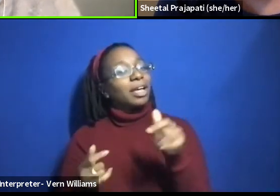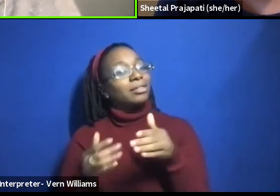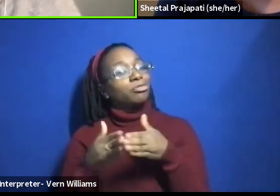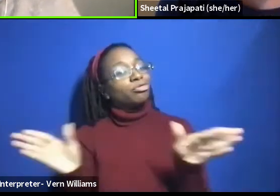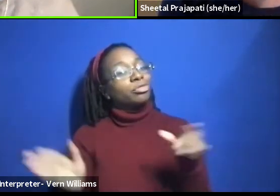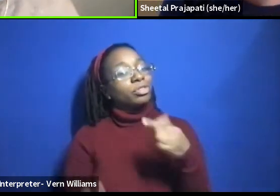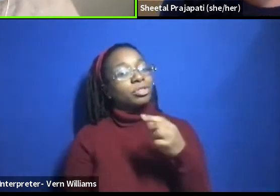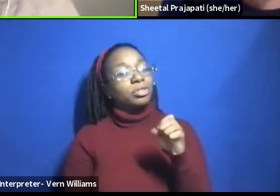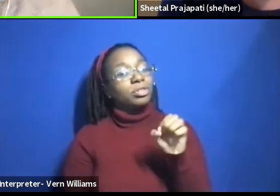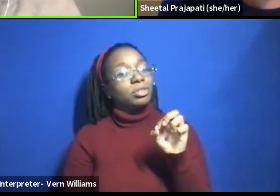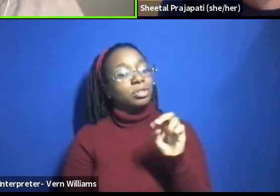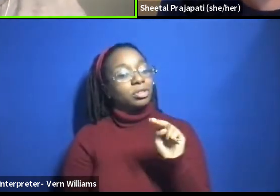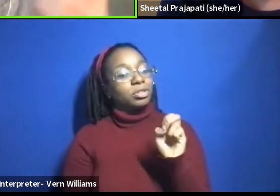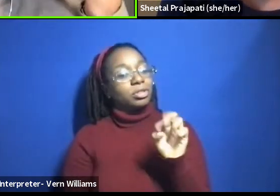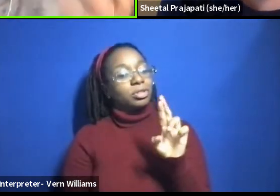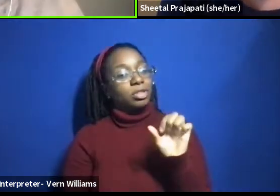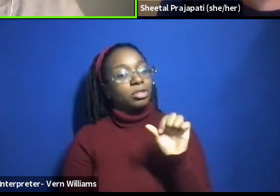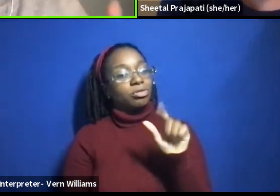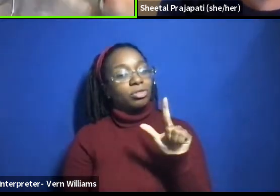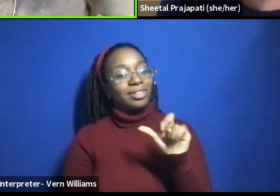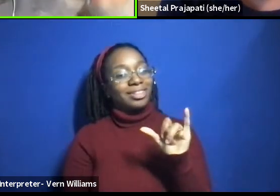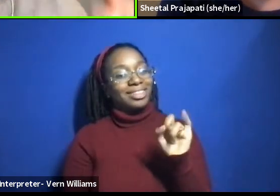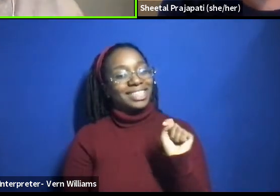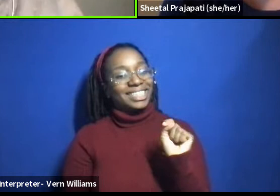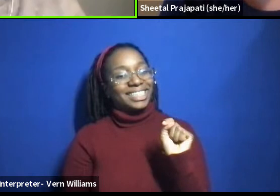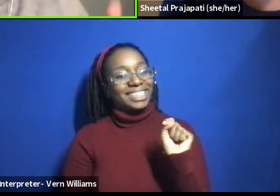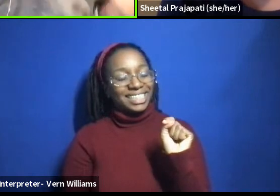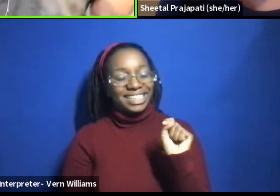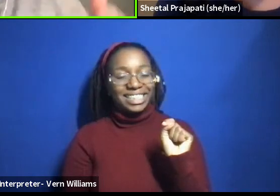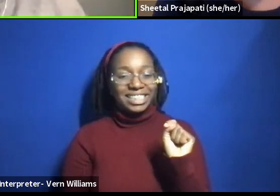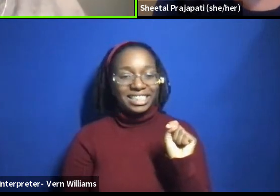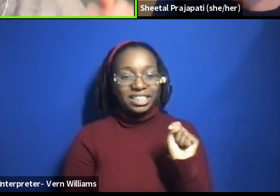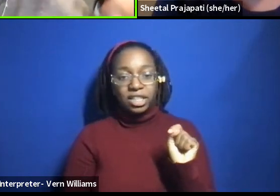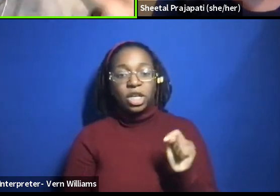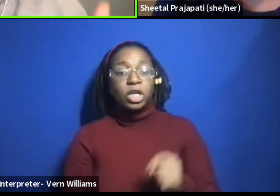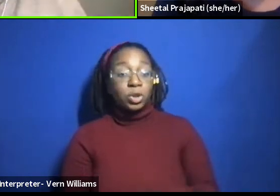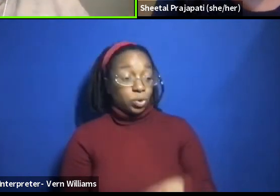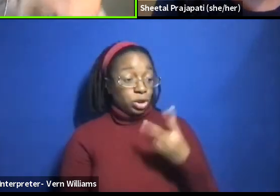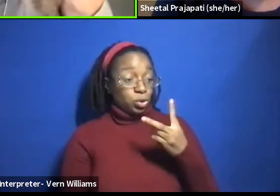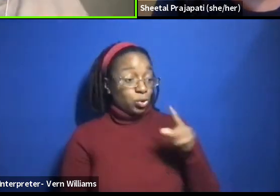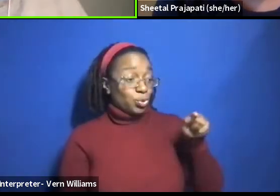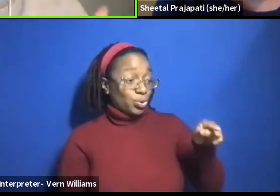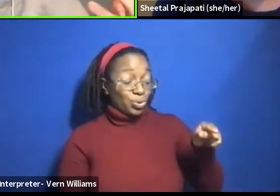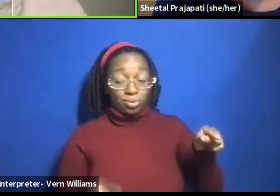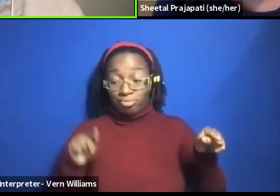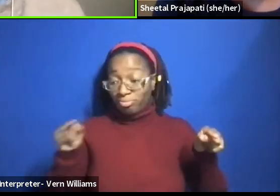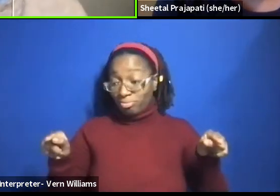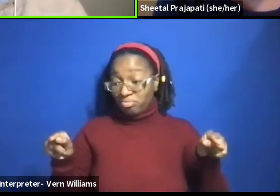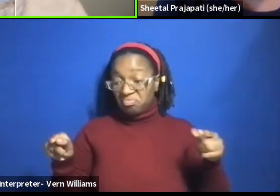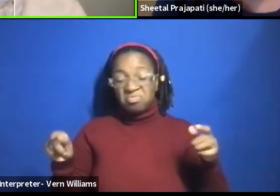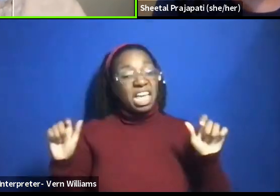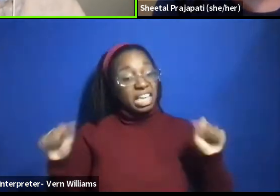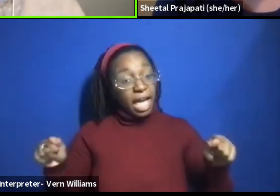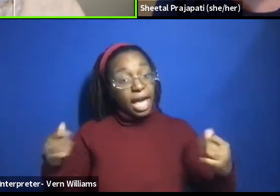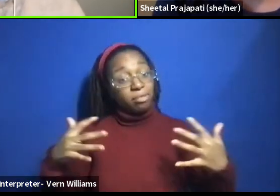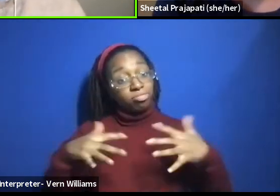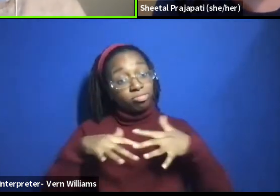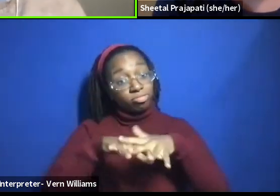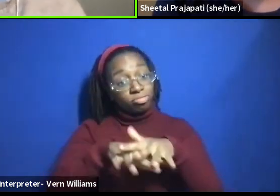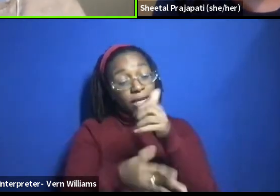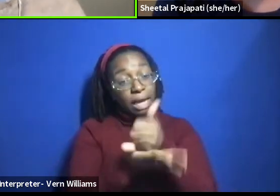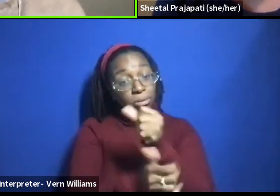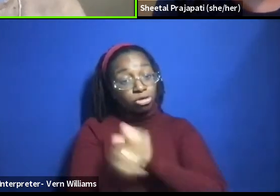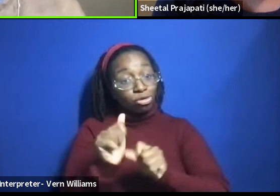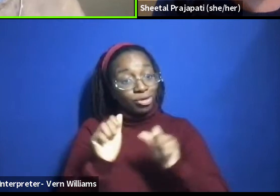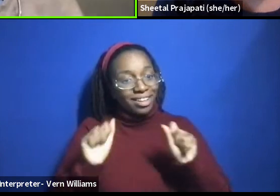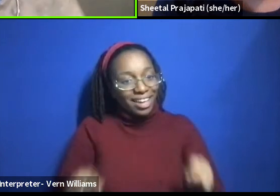right? And these two forces, let's say, these two elements, I guess, complement one another, right? Because I